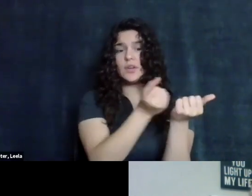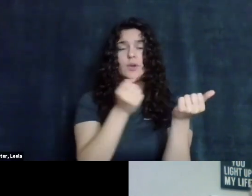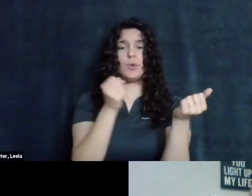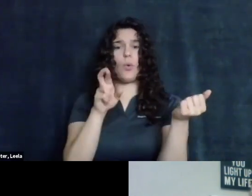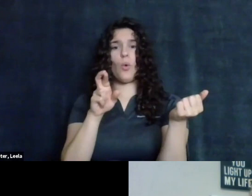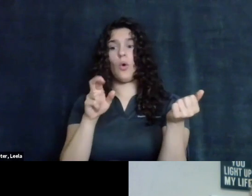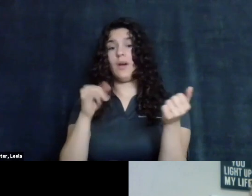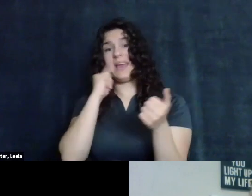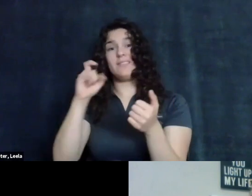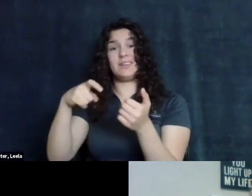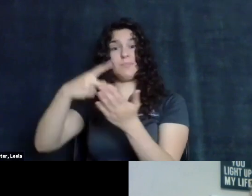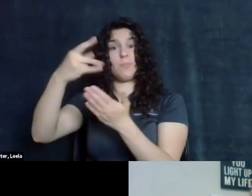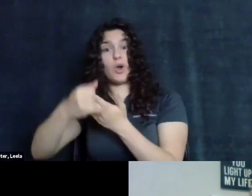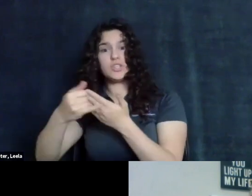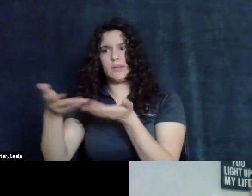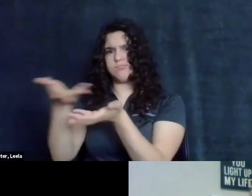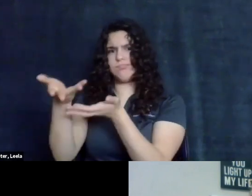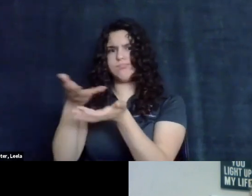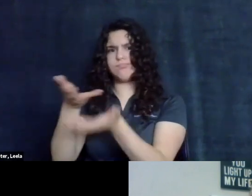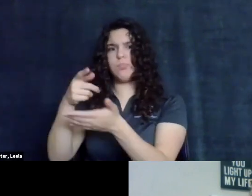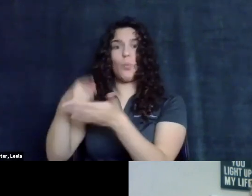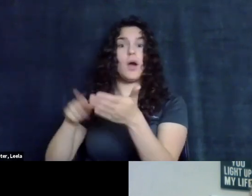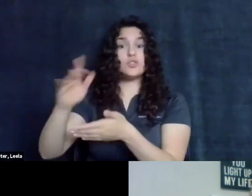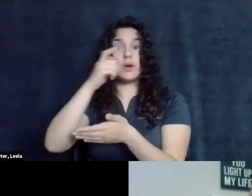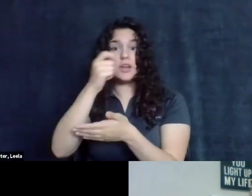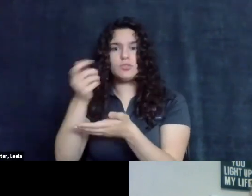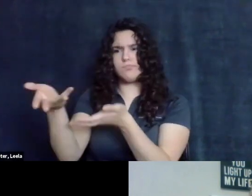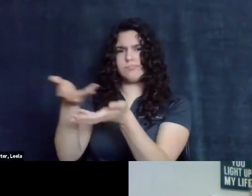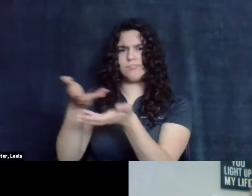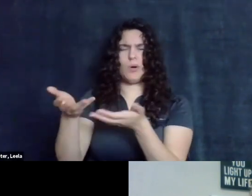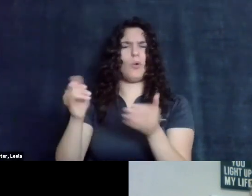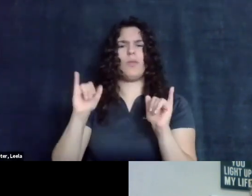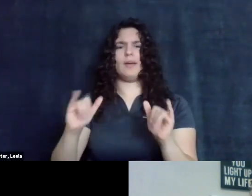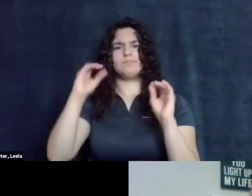doing projects where students are interested, and this really helps.